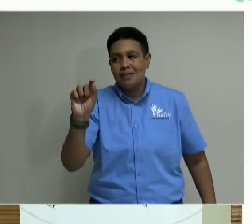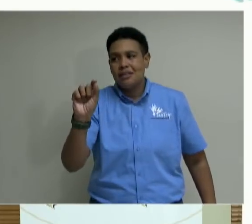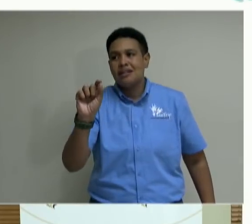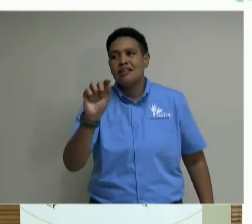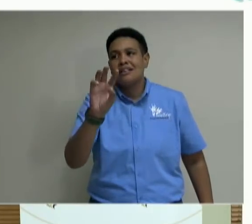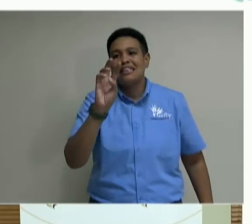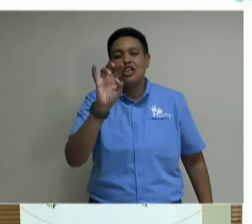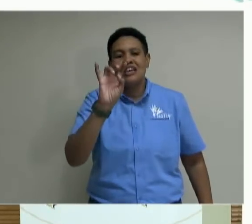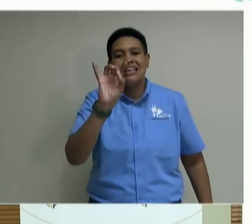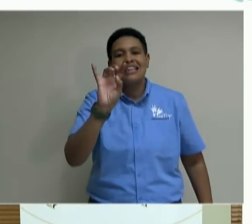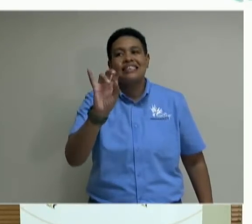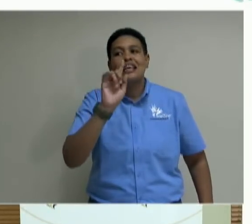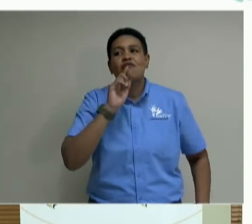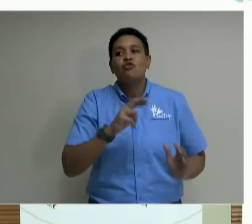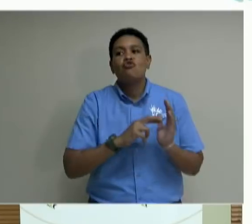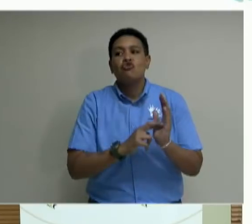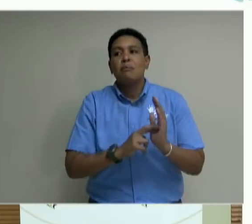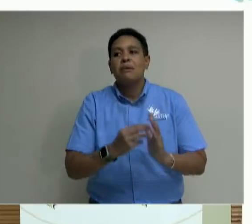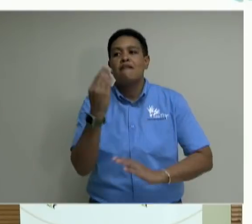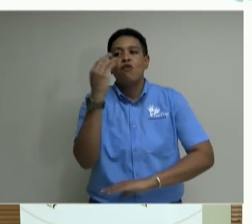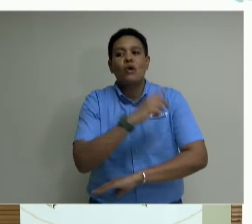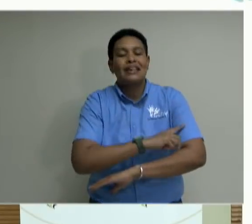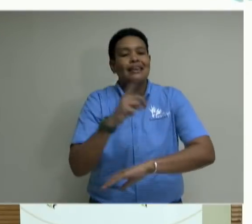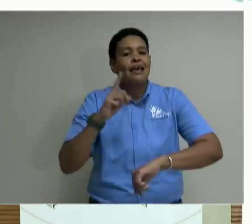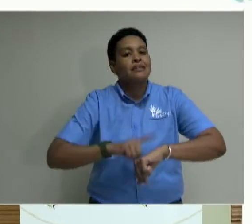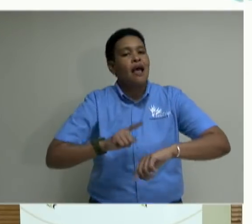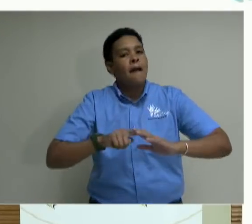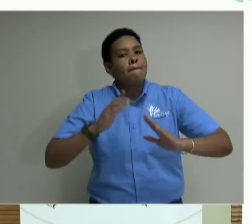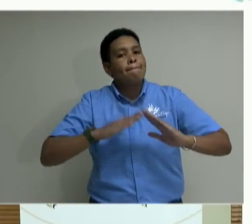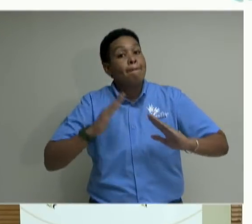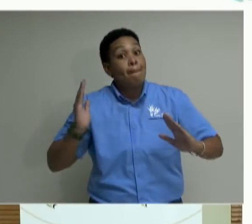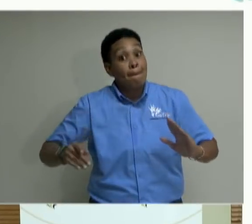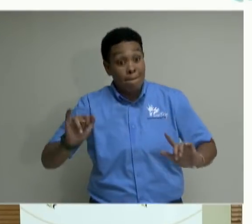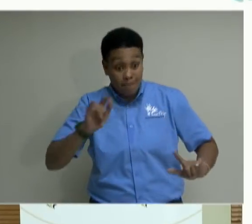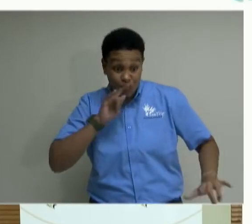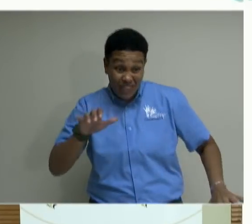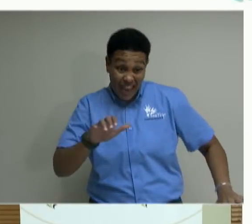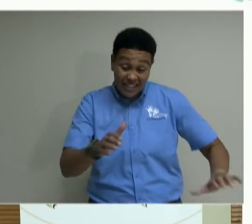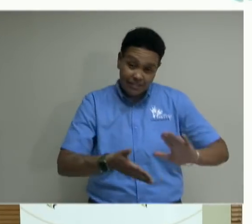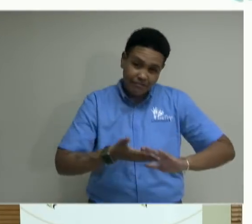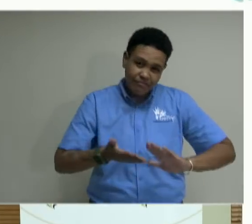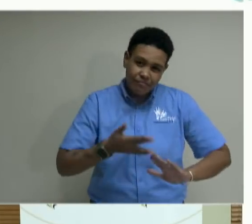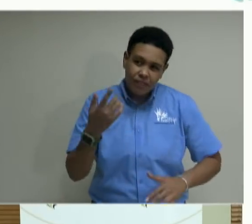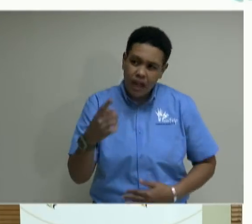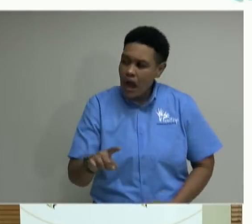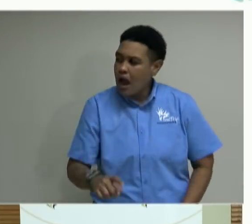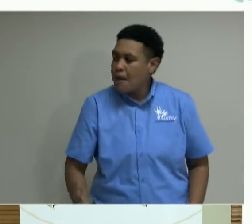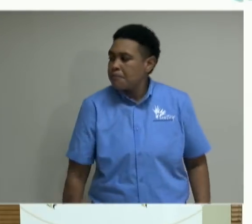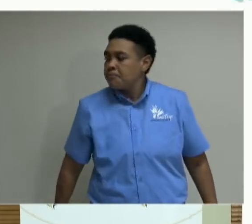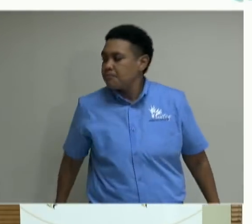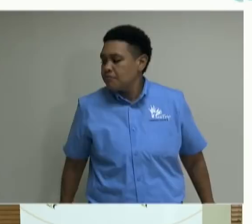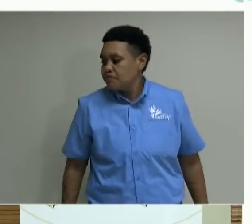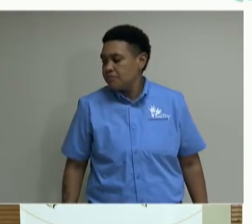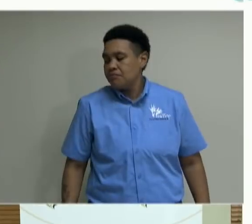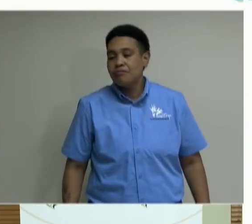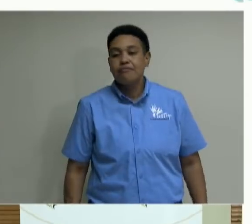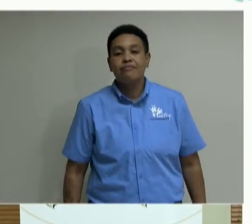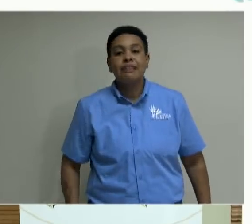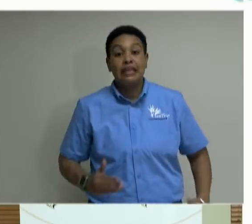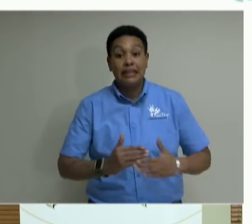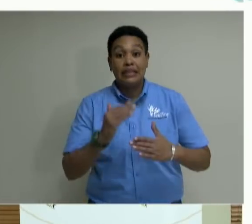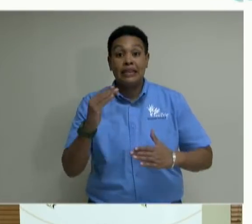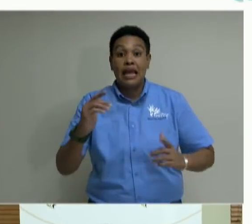would represent the 14-day period, and these would be our active cases. Next slide,